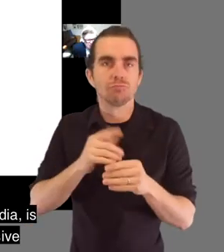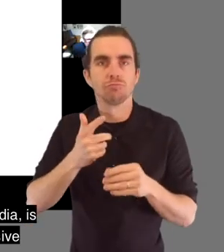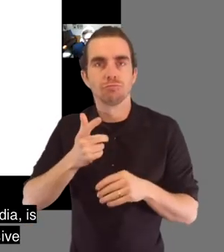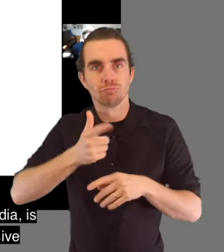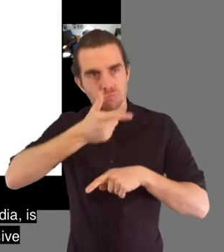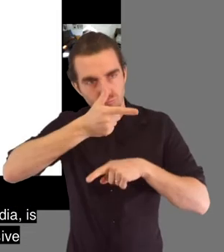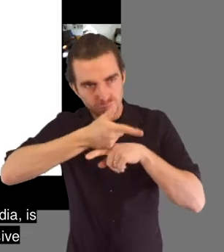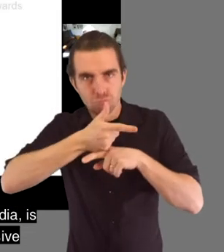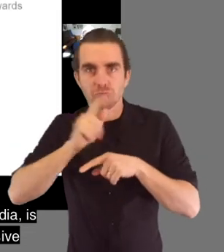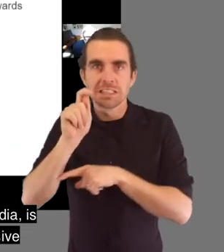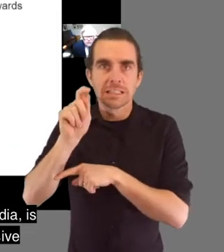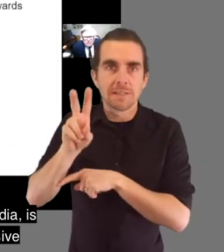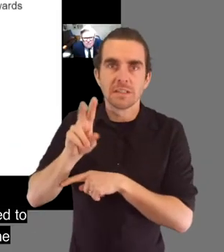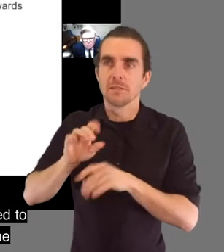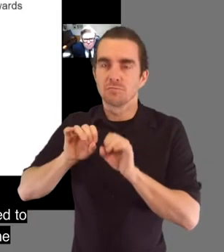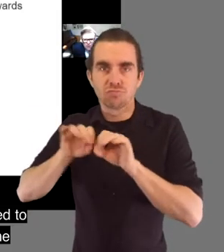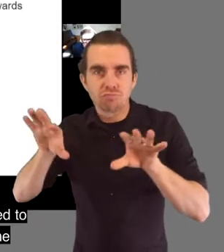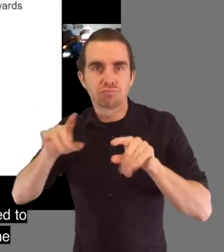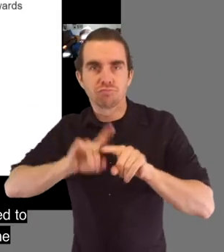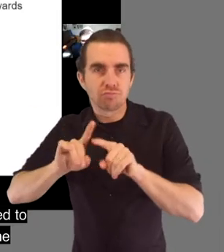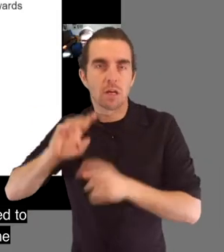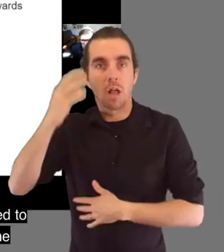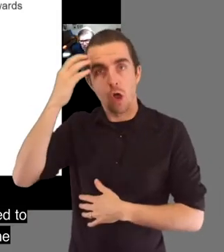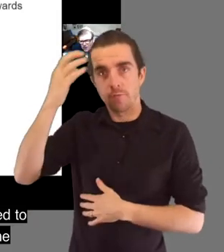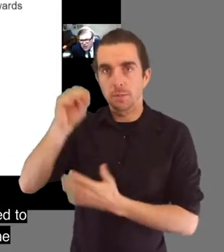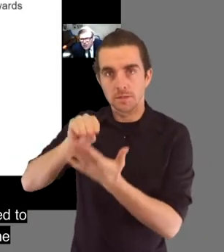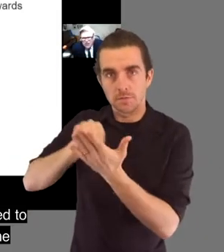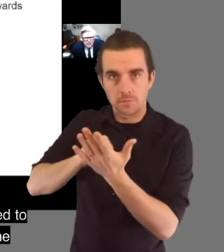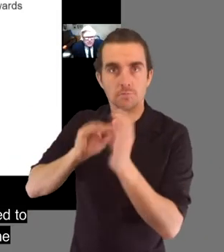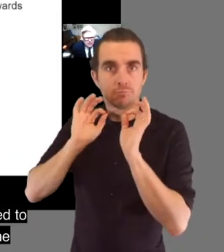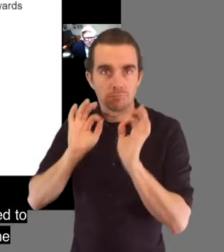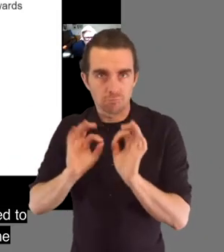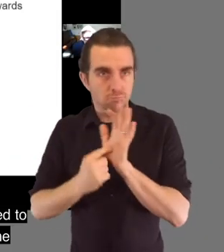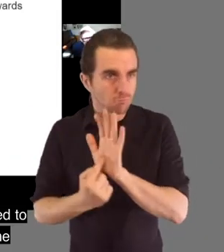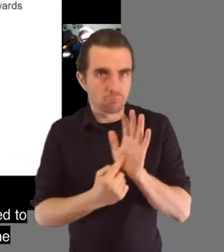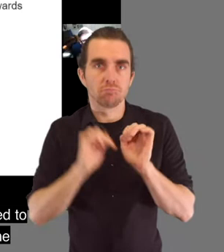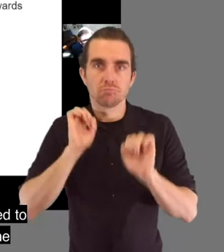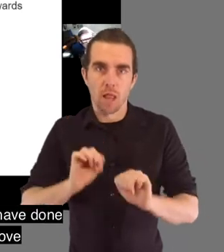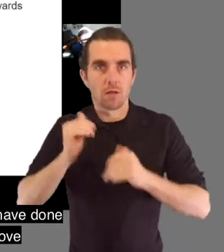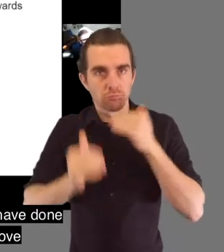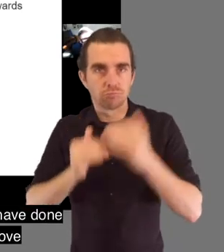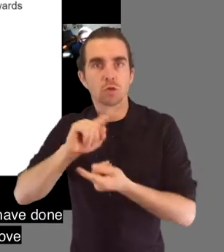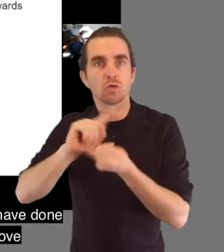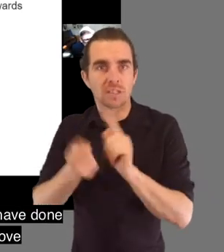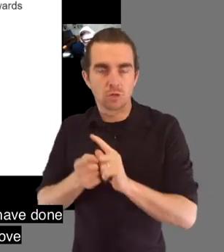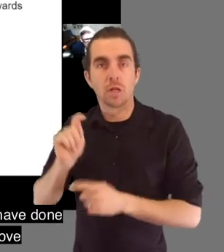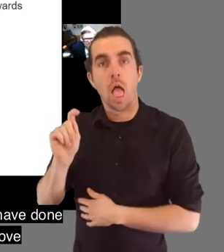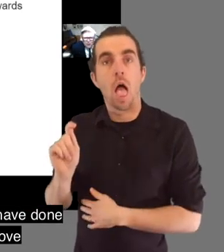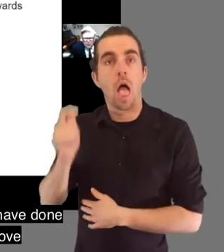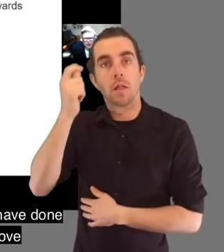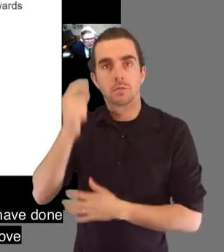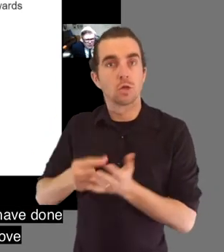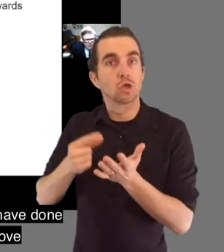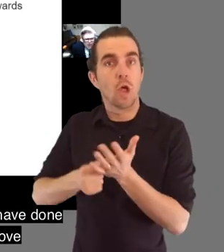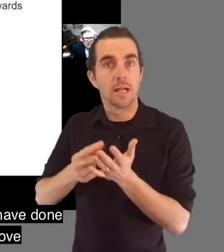this. Progressive government policies have helped to gradually change attitudes. The governments of Kenya and Uganda have done